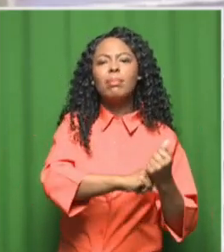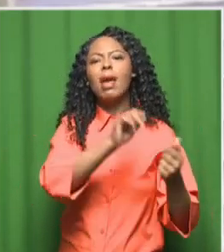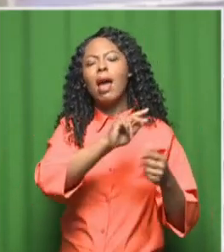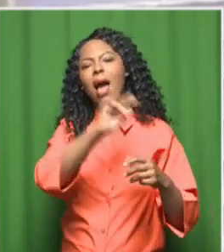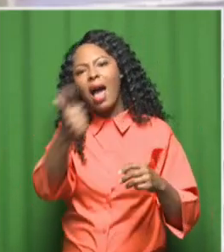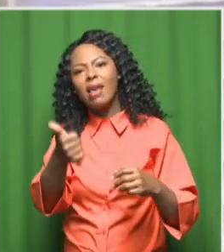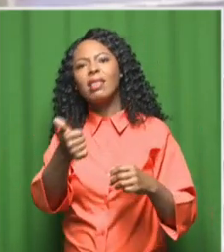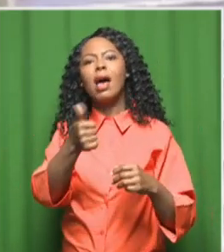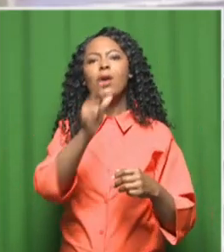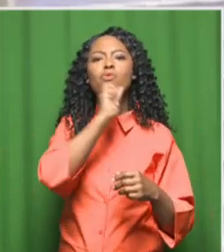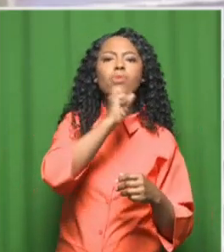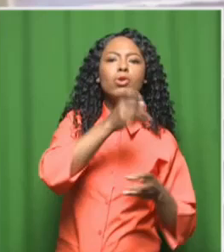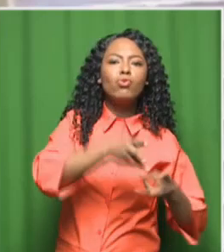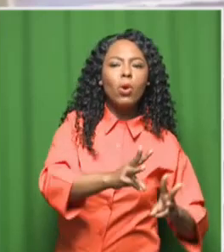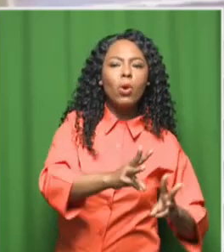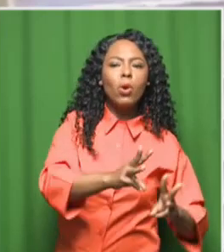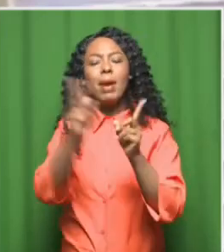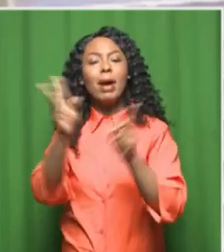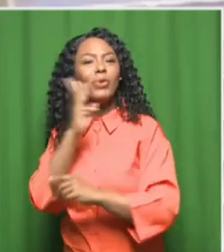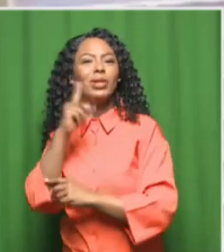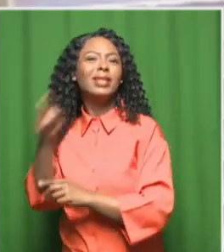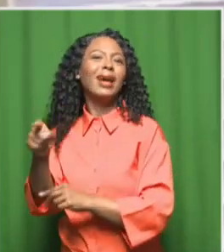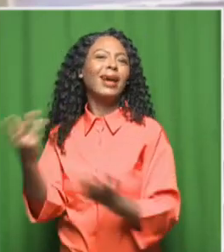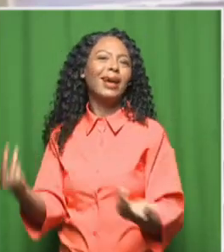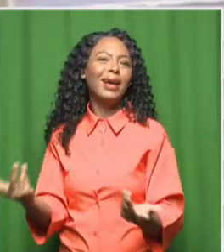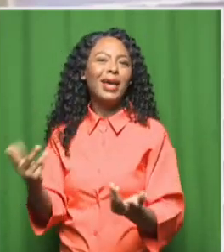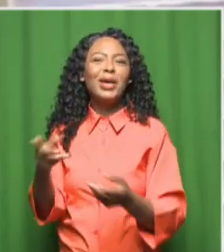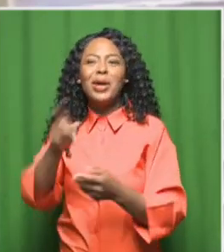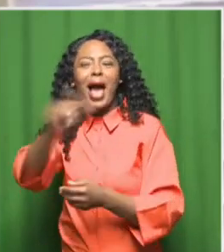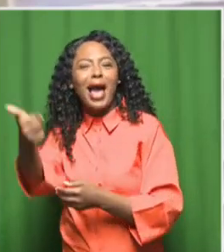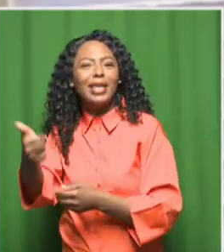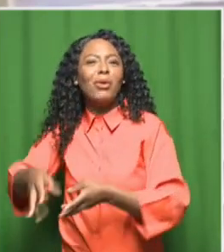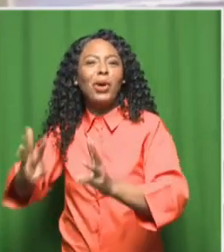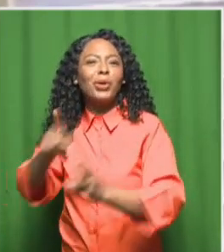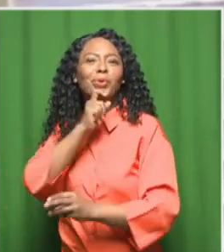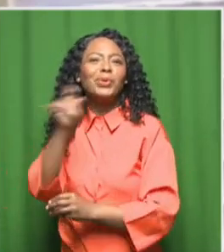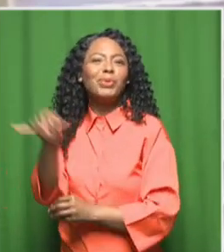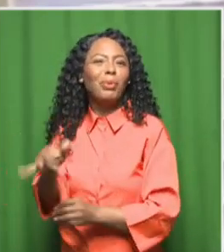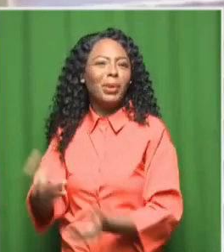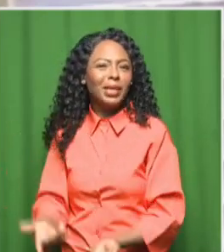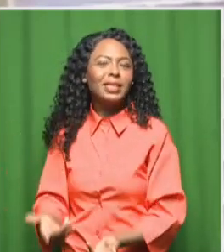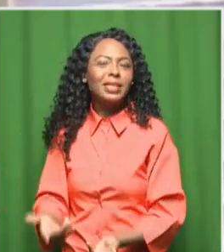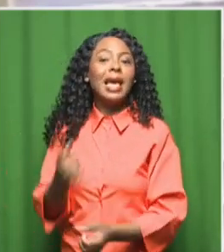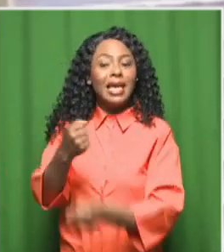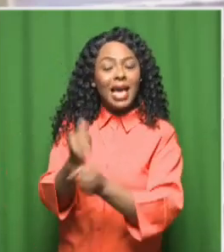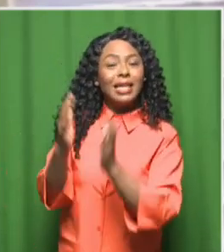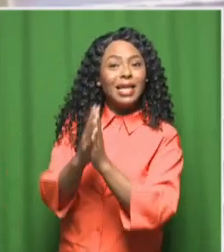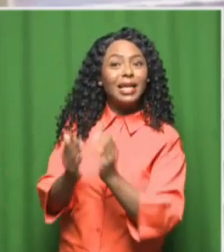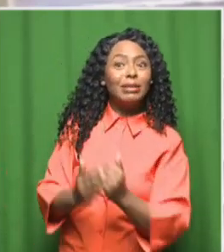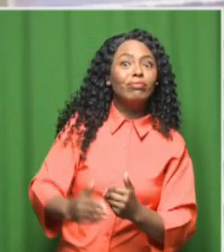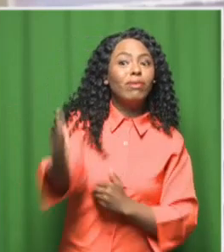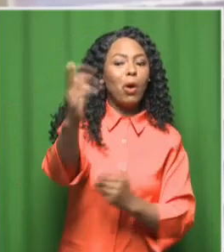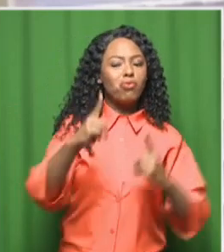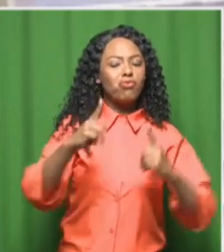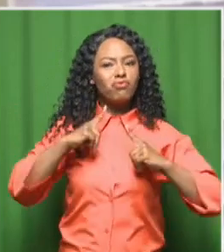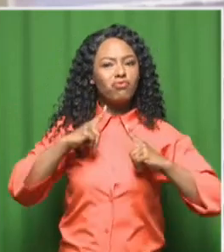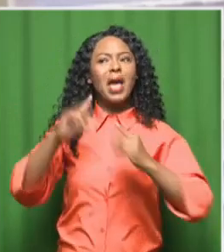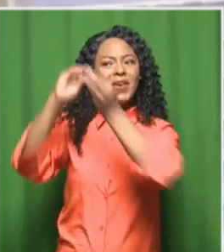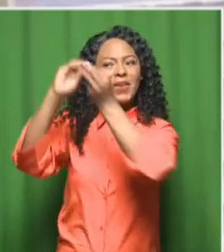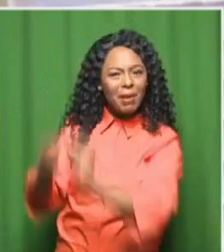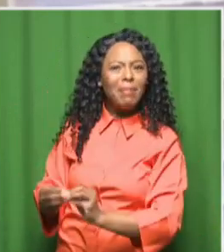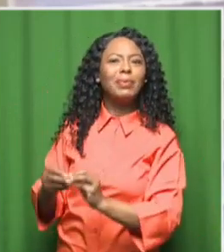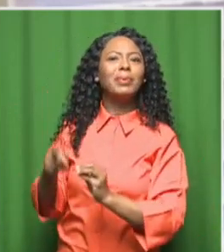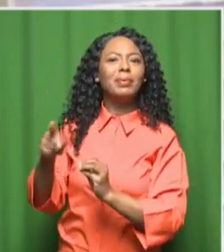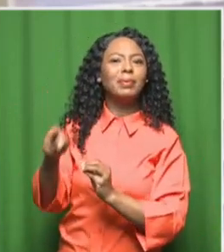try and grow, let's make sure that the impediments that have kept us behind for the last 10 years plus, do not recur and actually